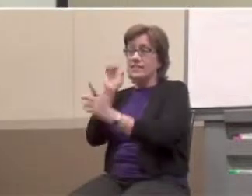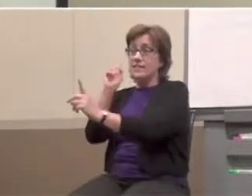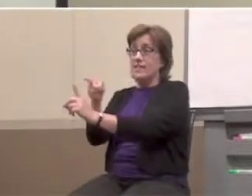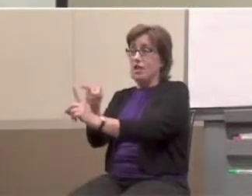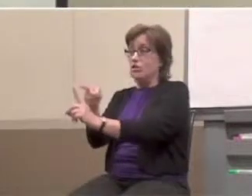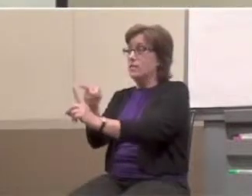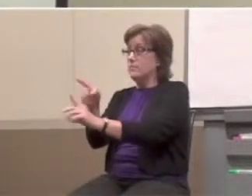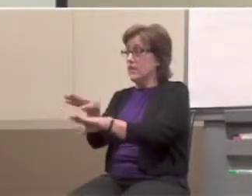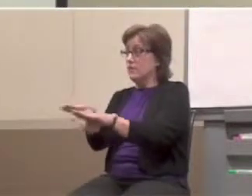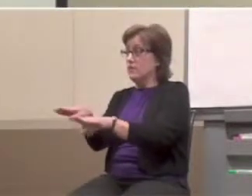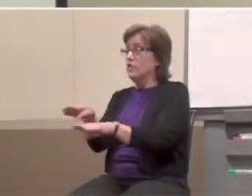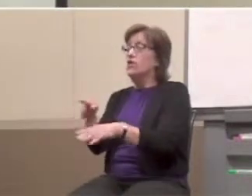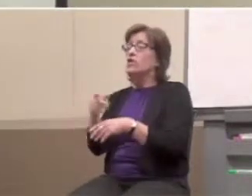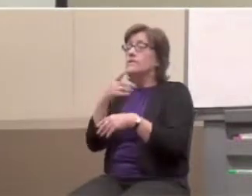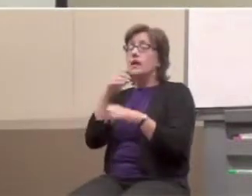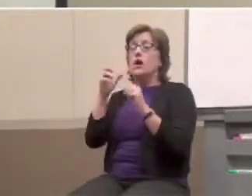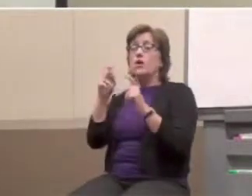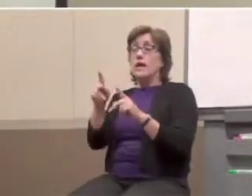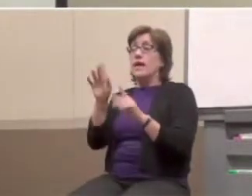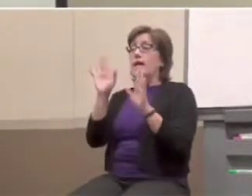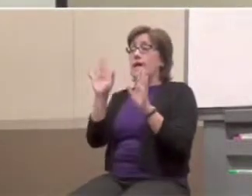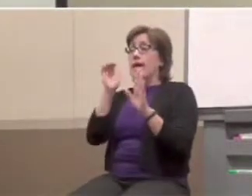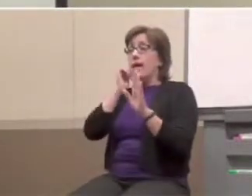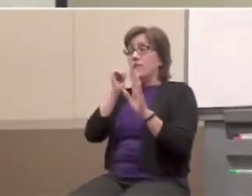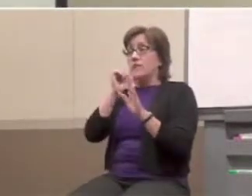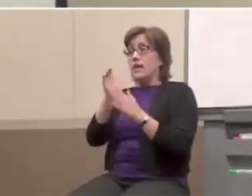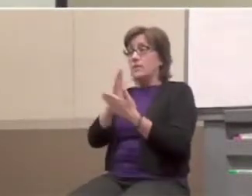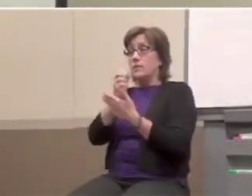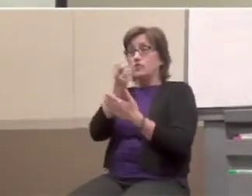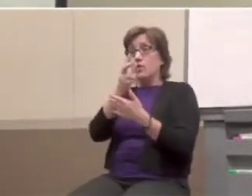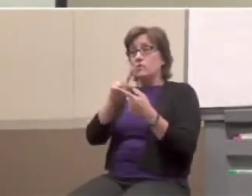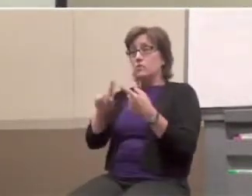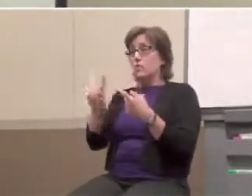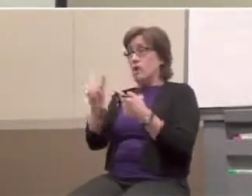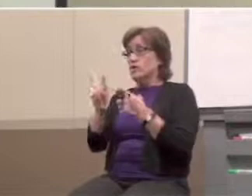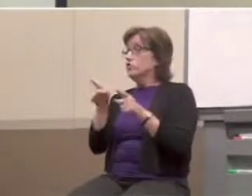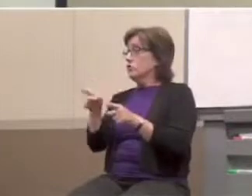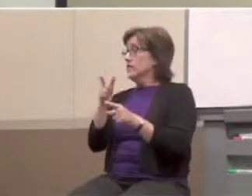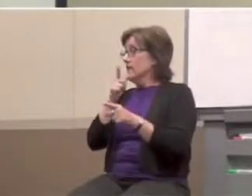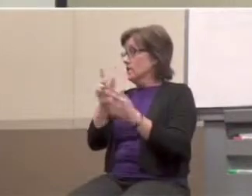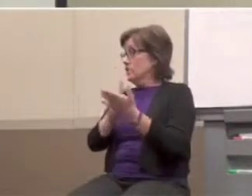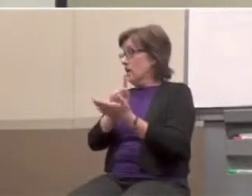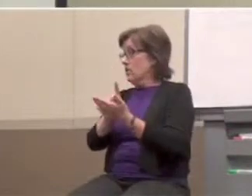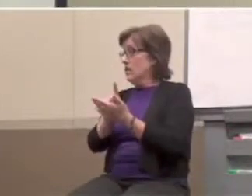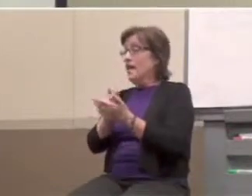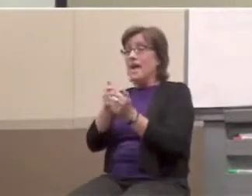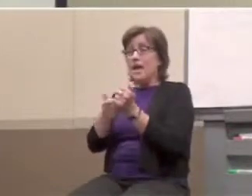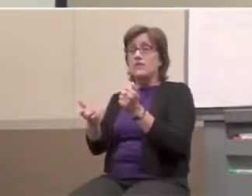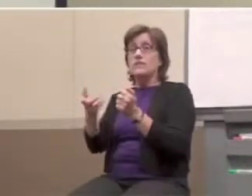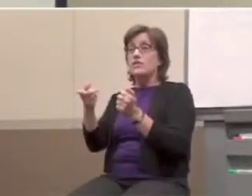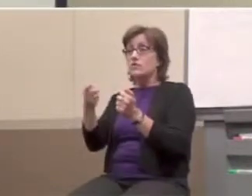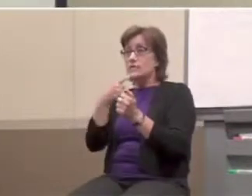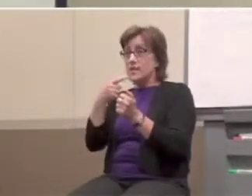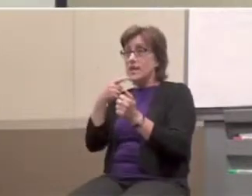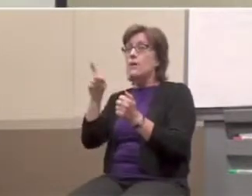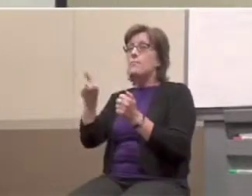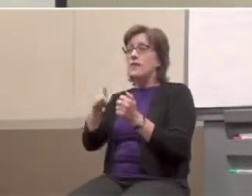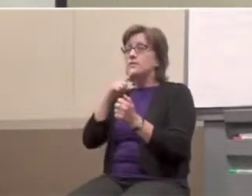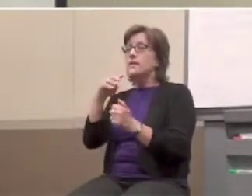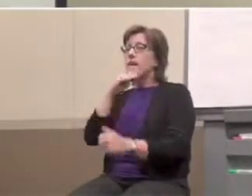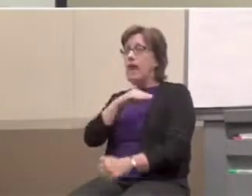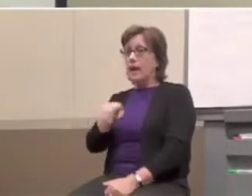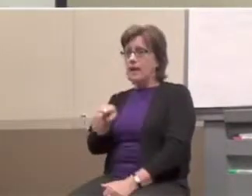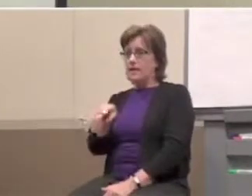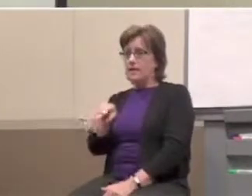okay, every day from 12 until 1 during lunch hour, everything you say has to be a lie.